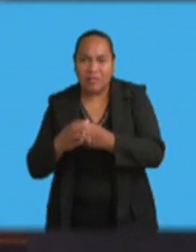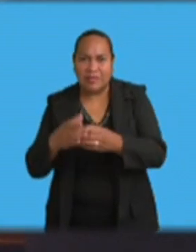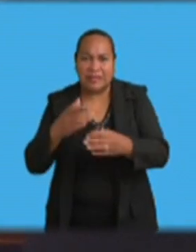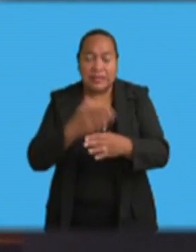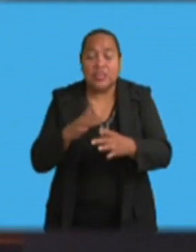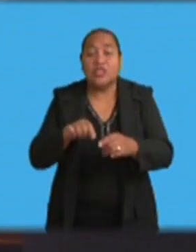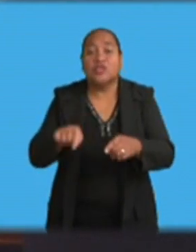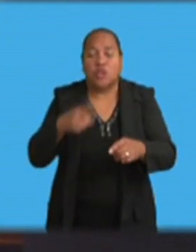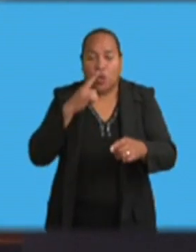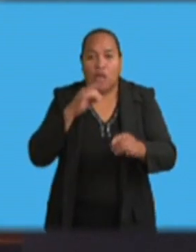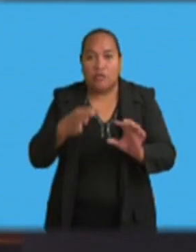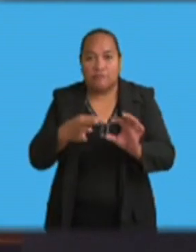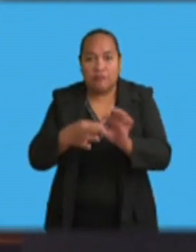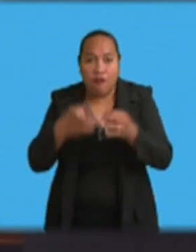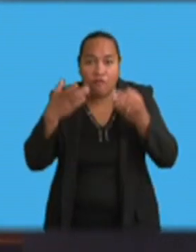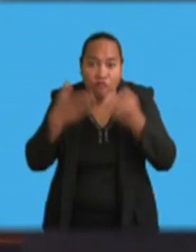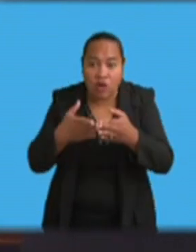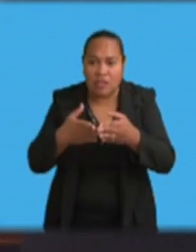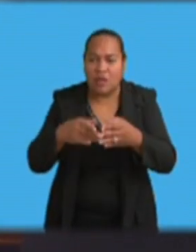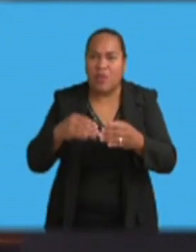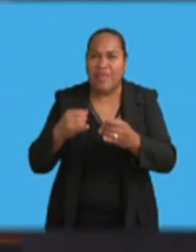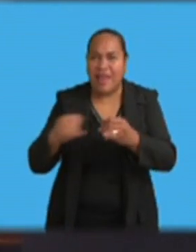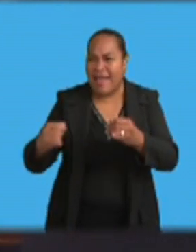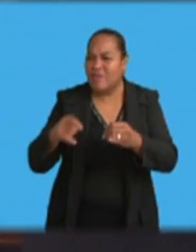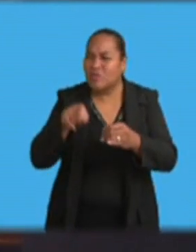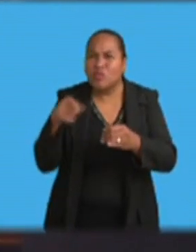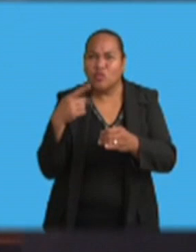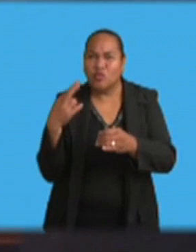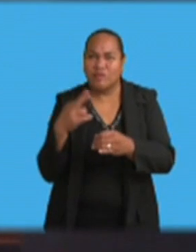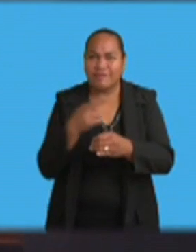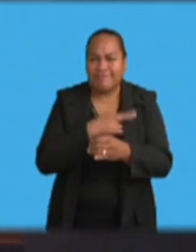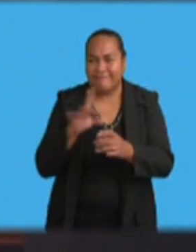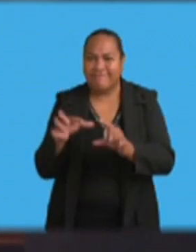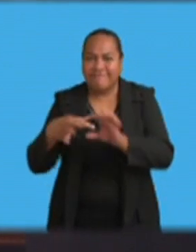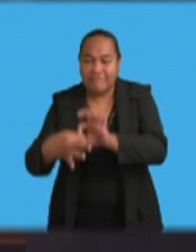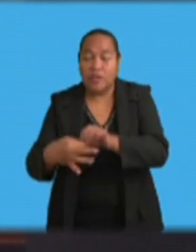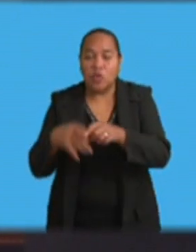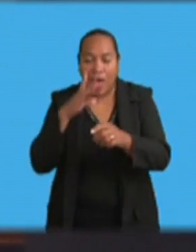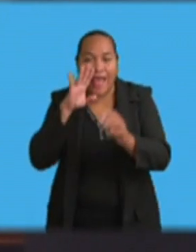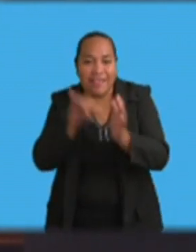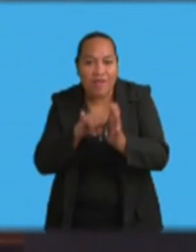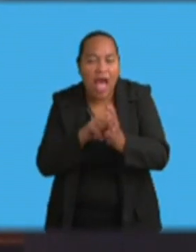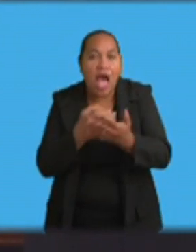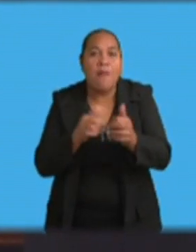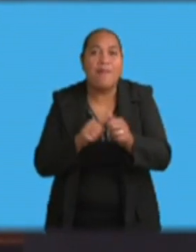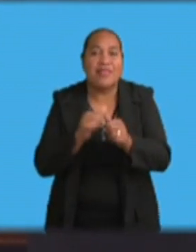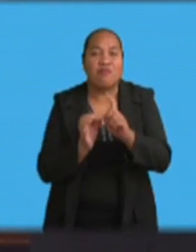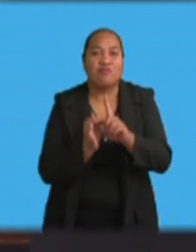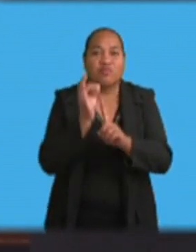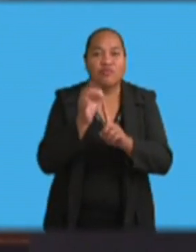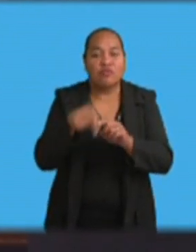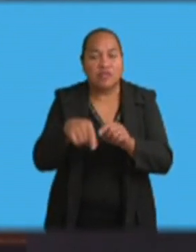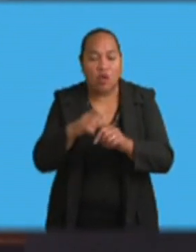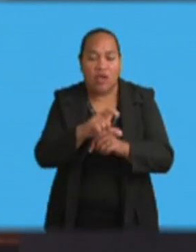of the Ministry of Fisheries is to work with line agencies in identifying ways to better improve the current state of